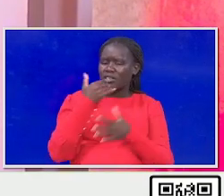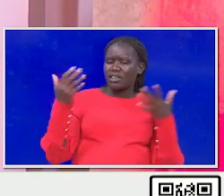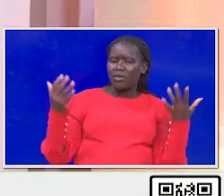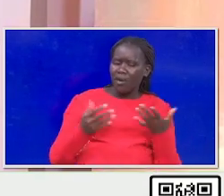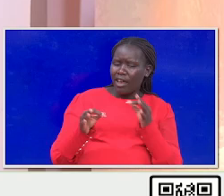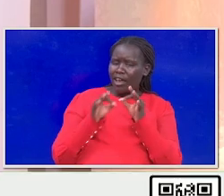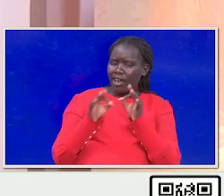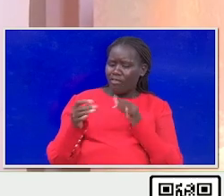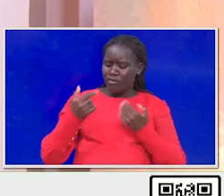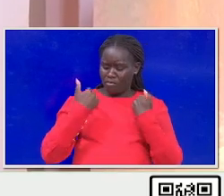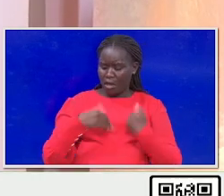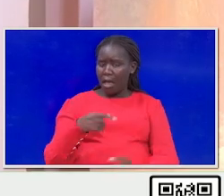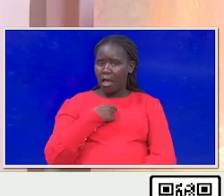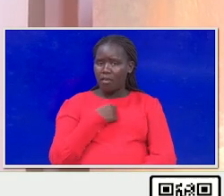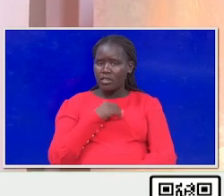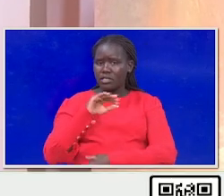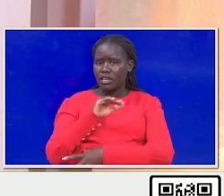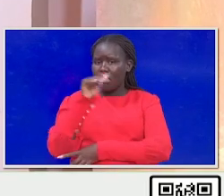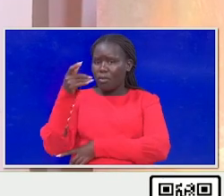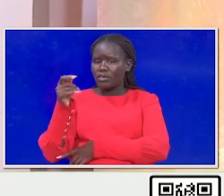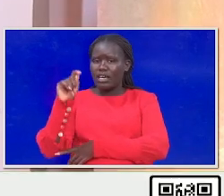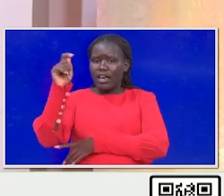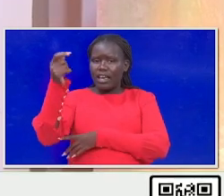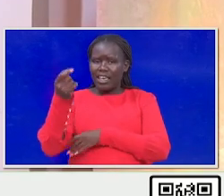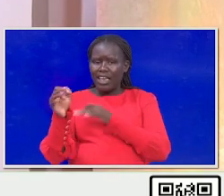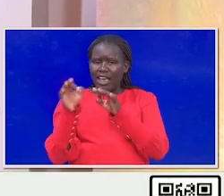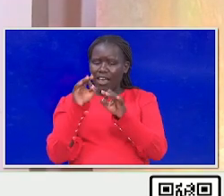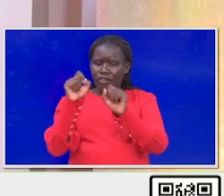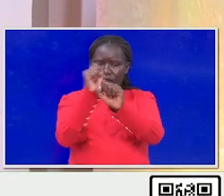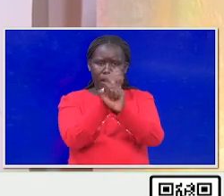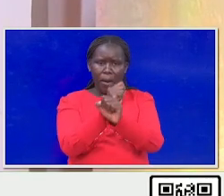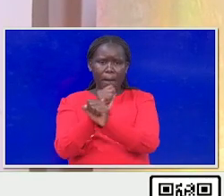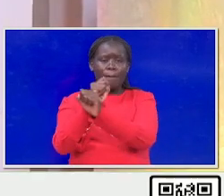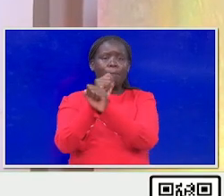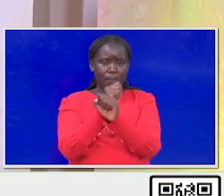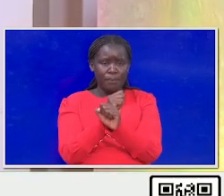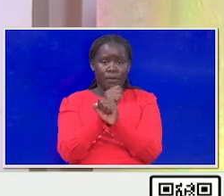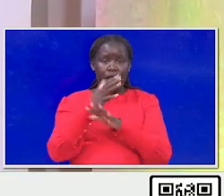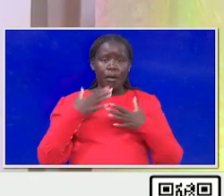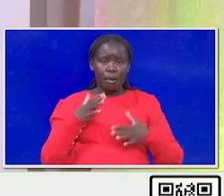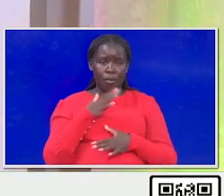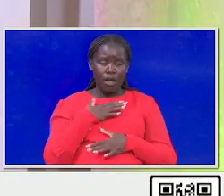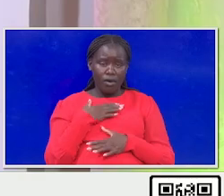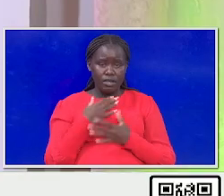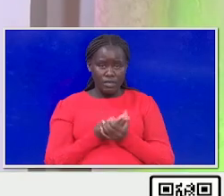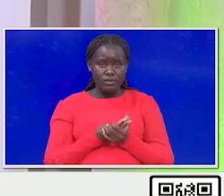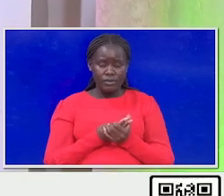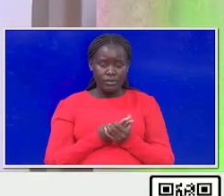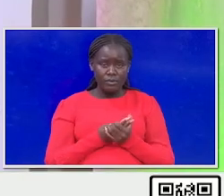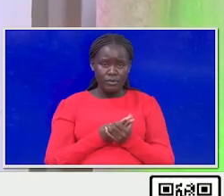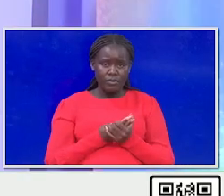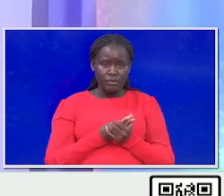nikitembea mlimani? Makosa iko wapi, nikichunga mambo ya watu wetu kama huyu mwiti, kuhakikisha ya kwamba kama kome ametoka, huyu